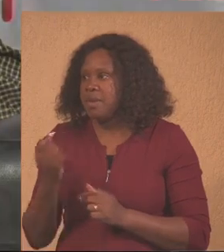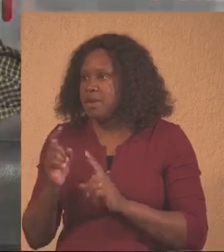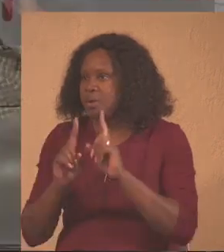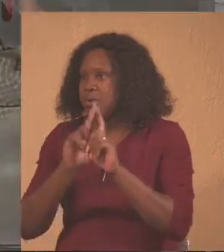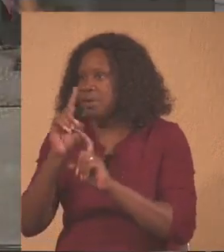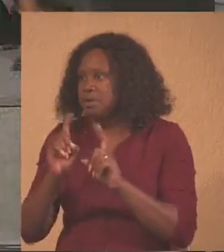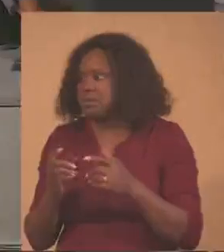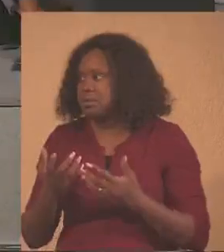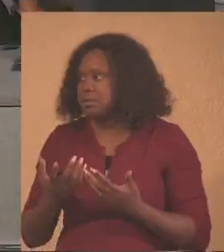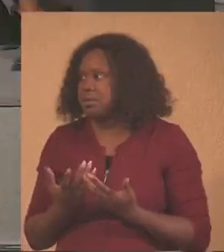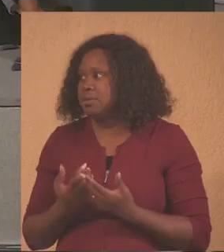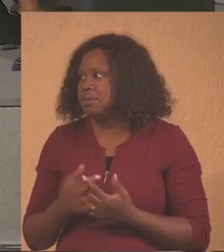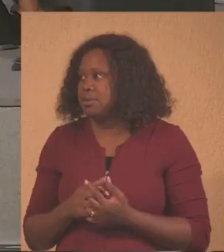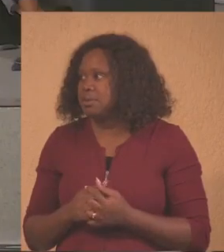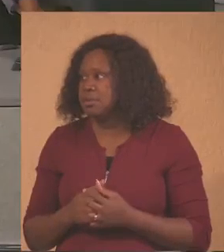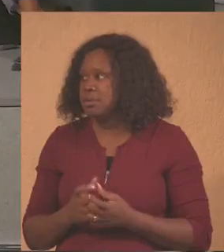floor?